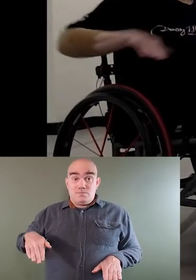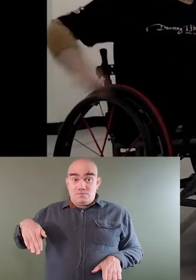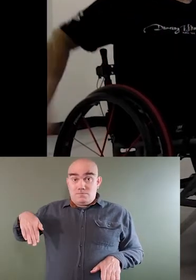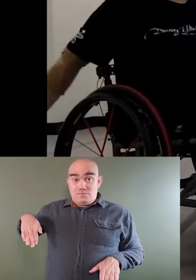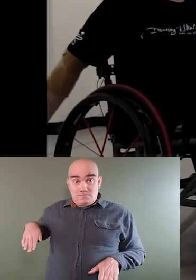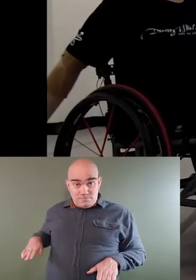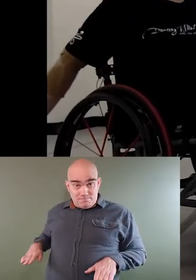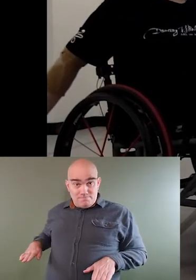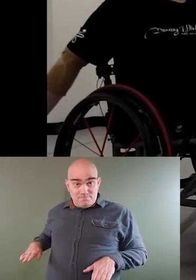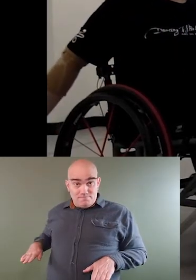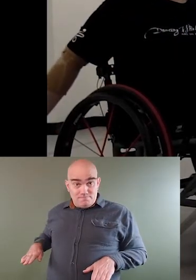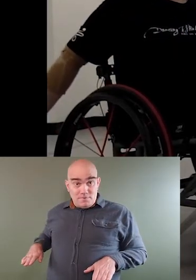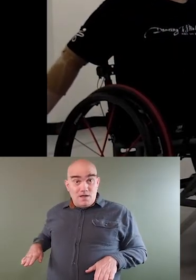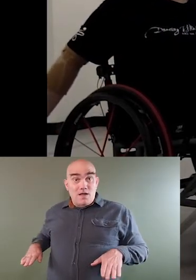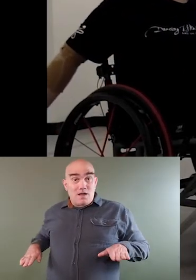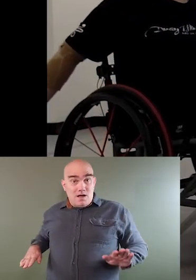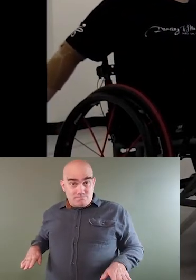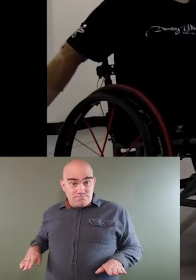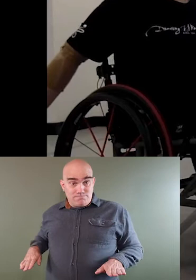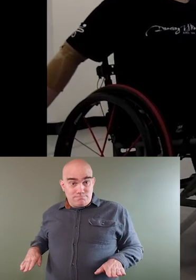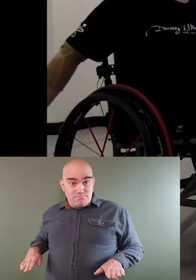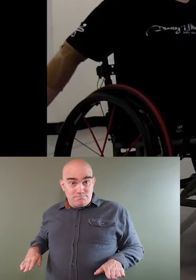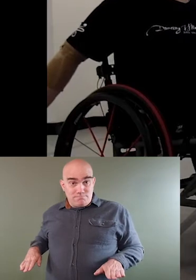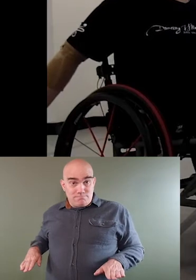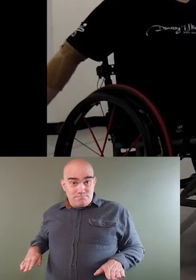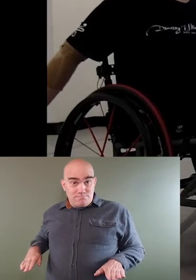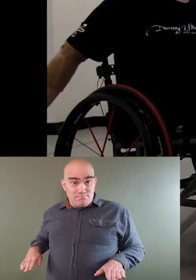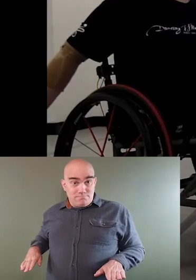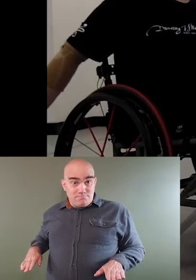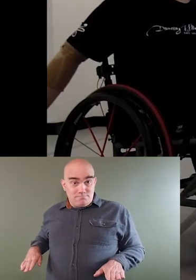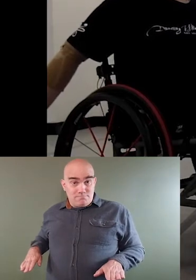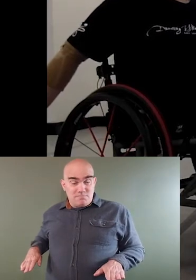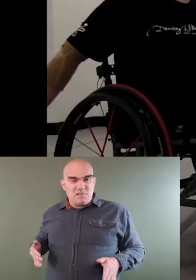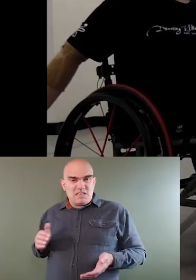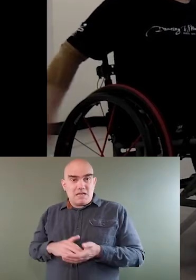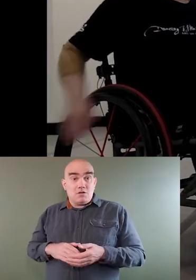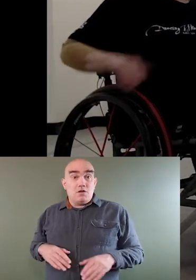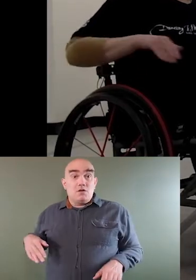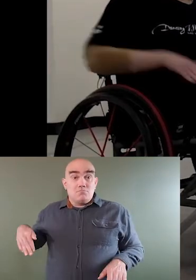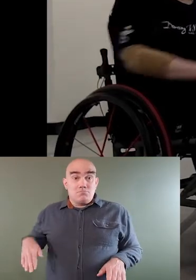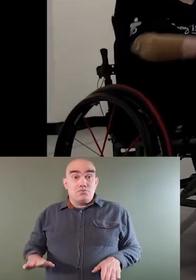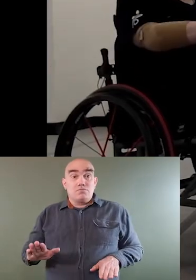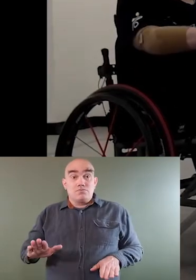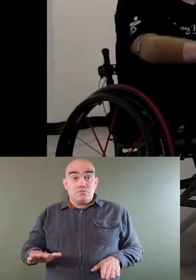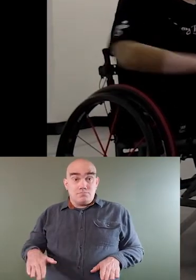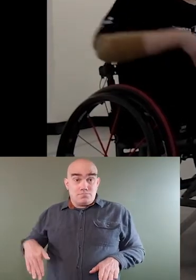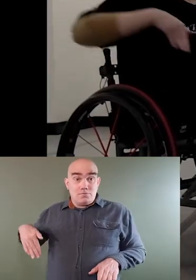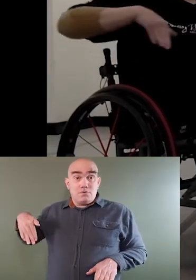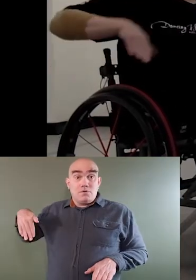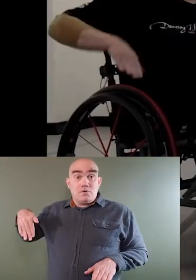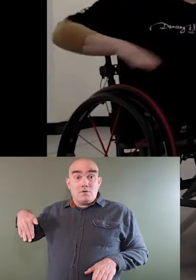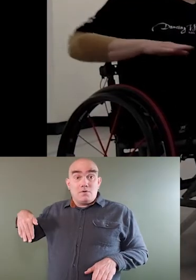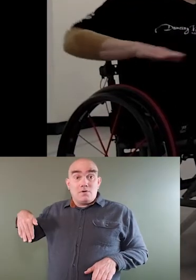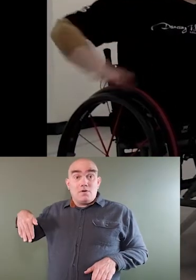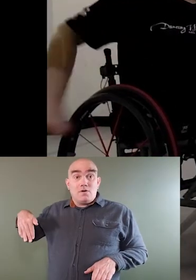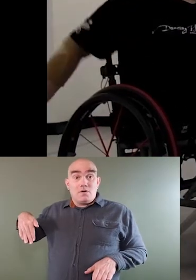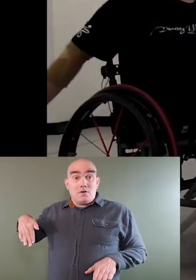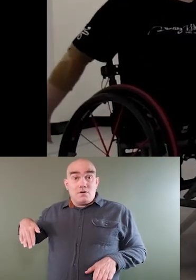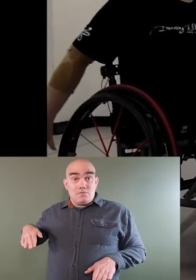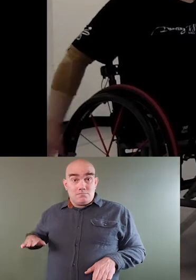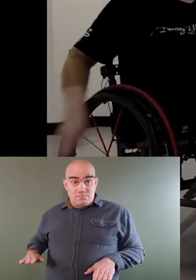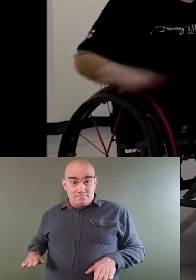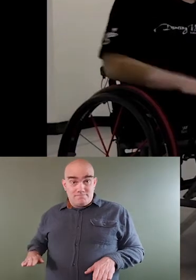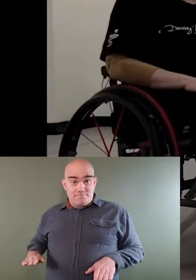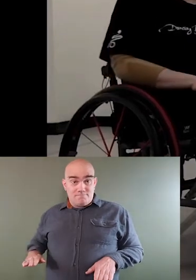shuffle, ball change. Let's shuffle again. Shuffle and step.